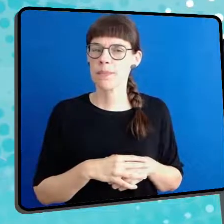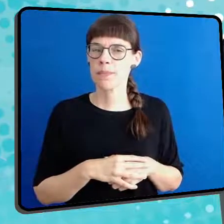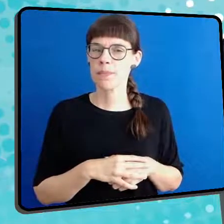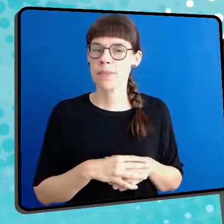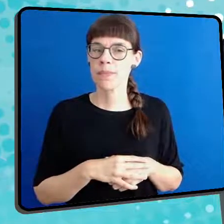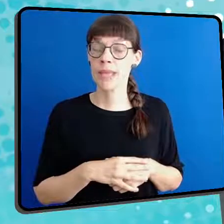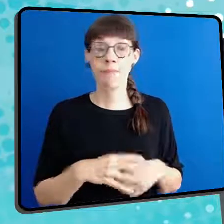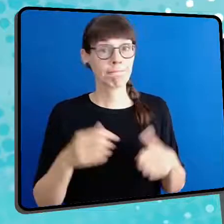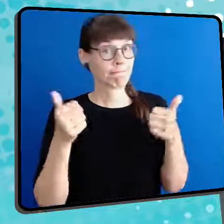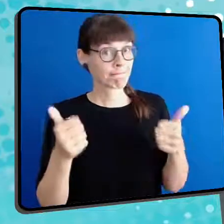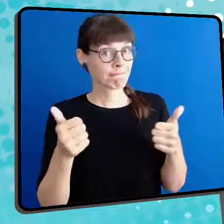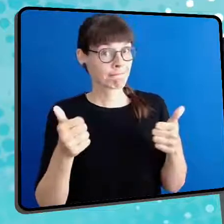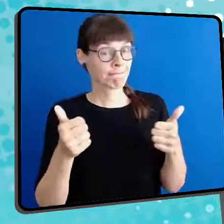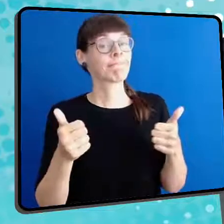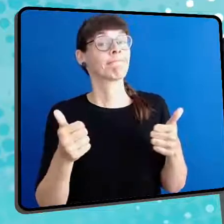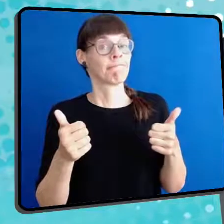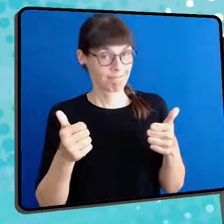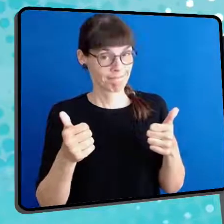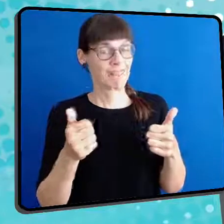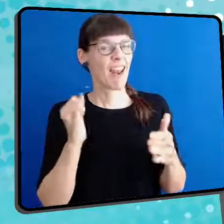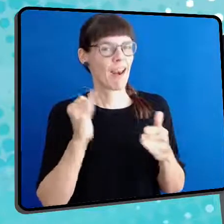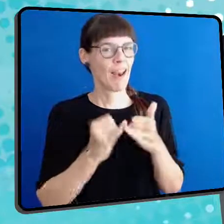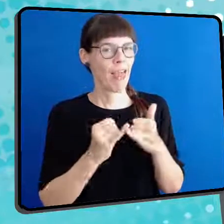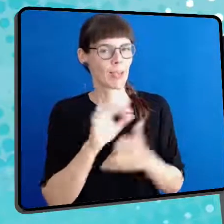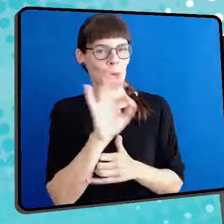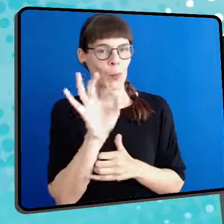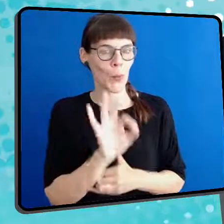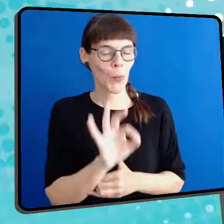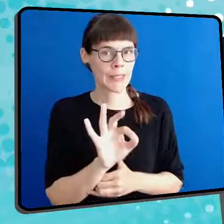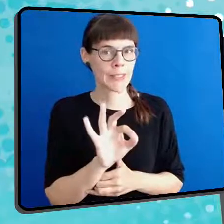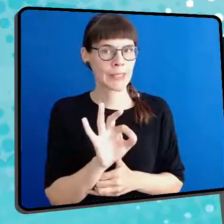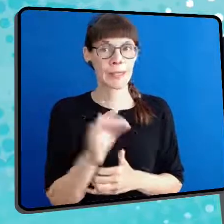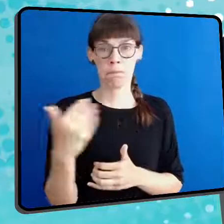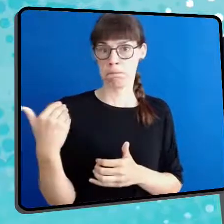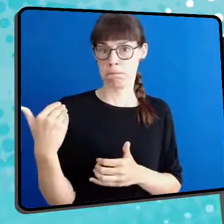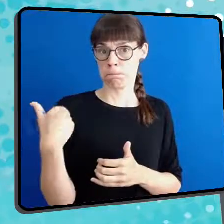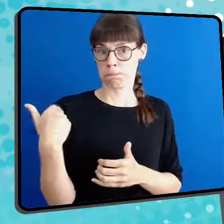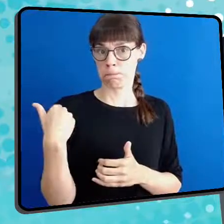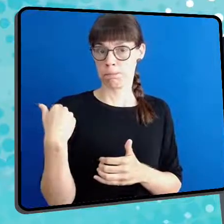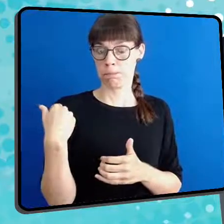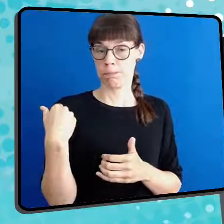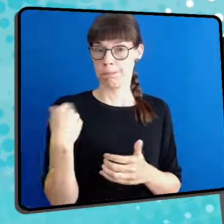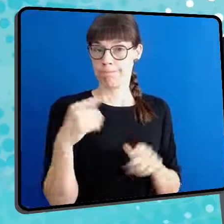Cool. Last question. What training framework did you use last?